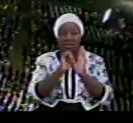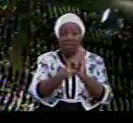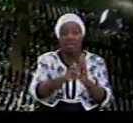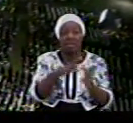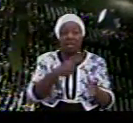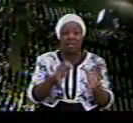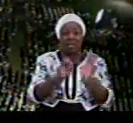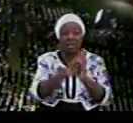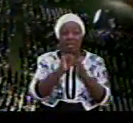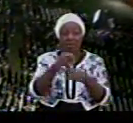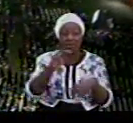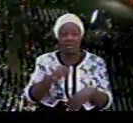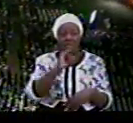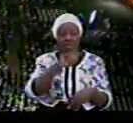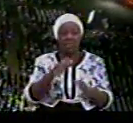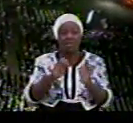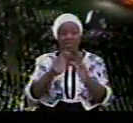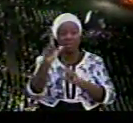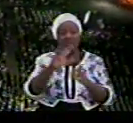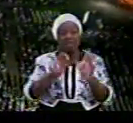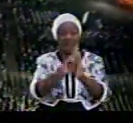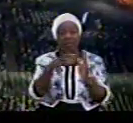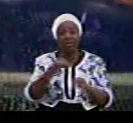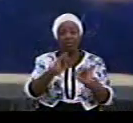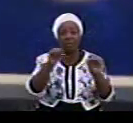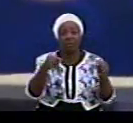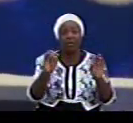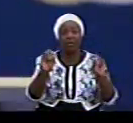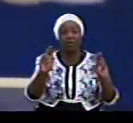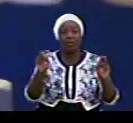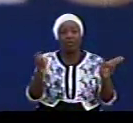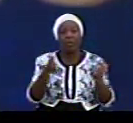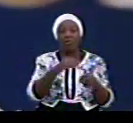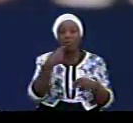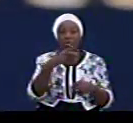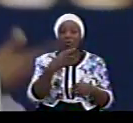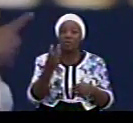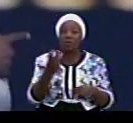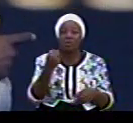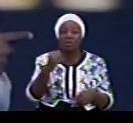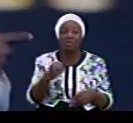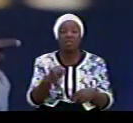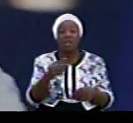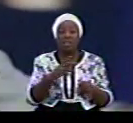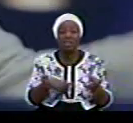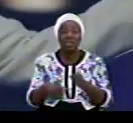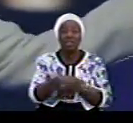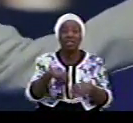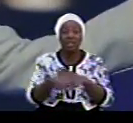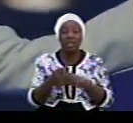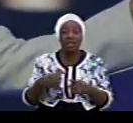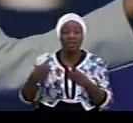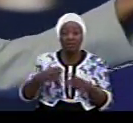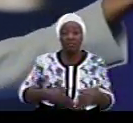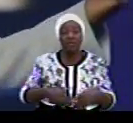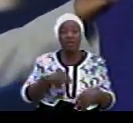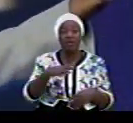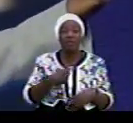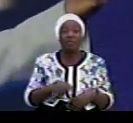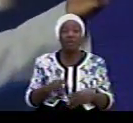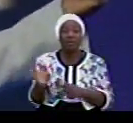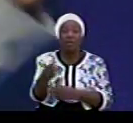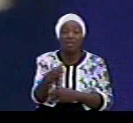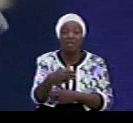of Jonah, who was 3 days in the heart of the earth. And then on the third day, he